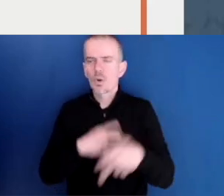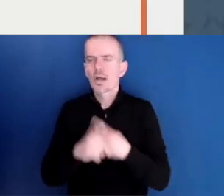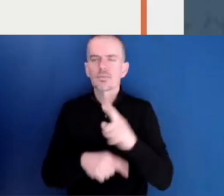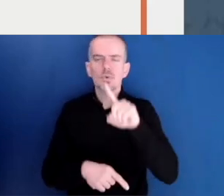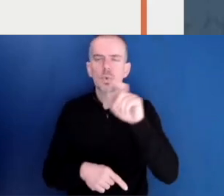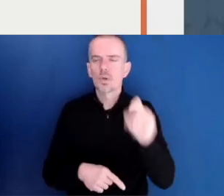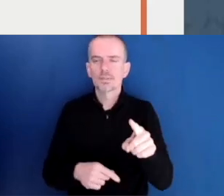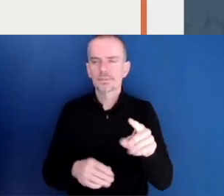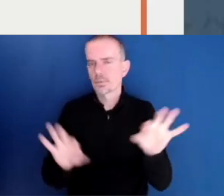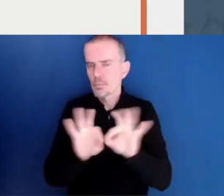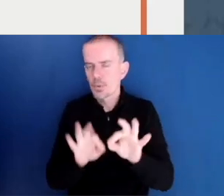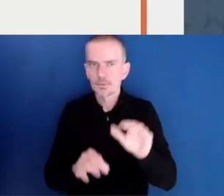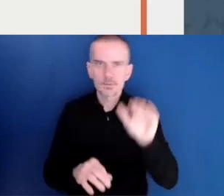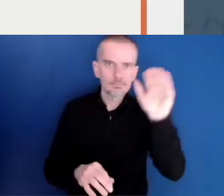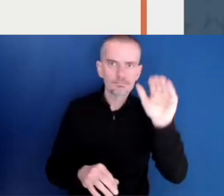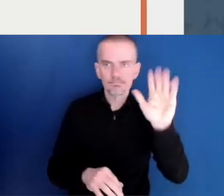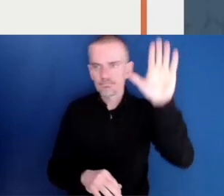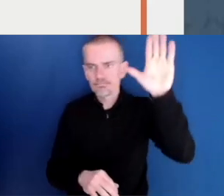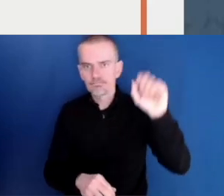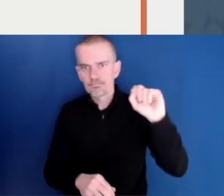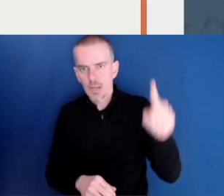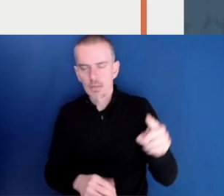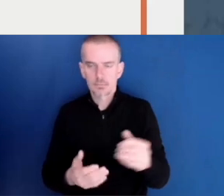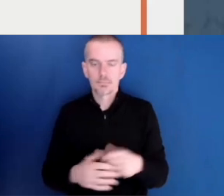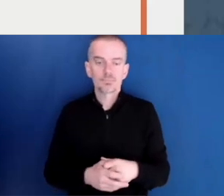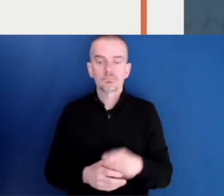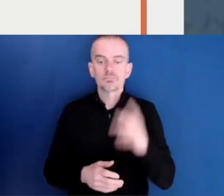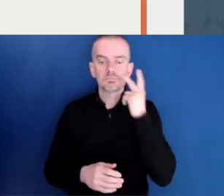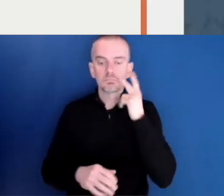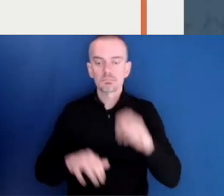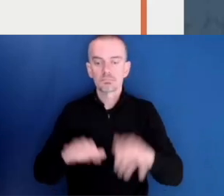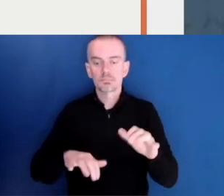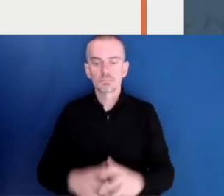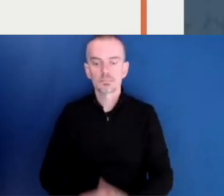Let's see if we can drop some answers in the chat real quick.